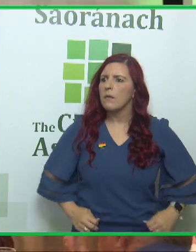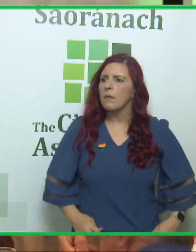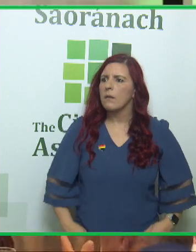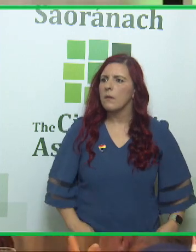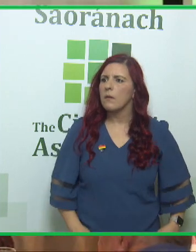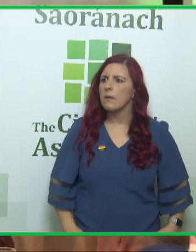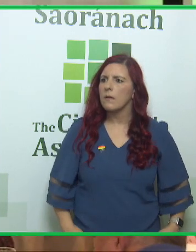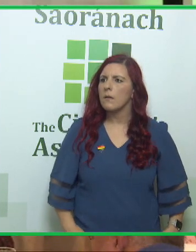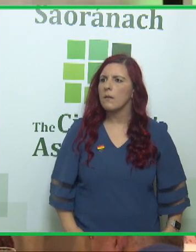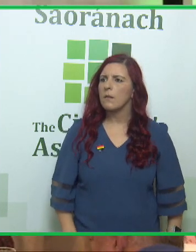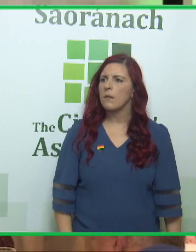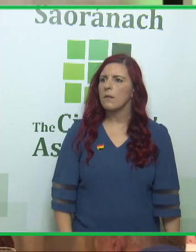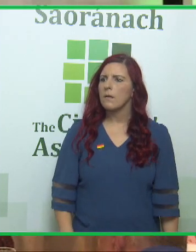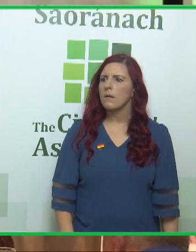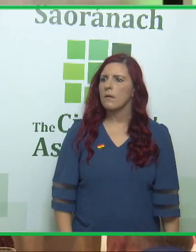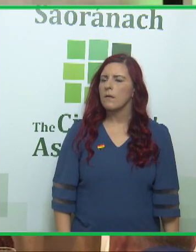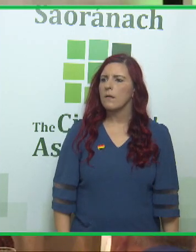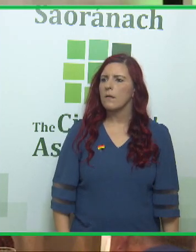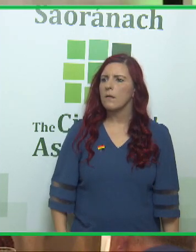So,